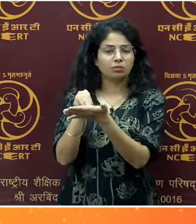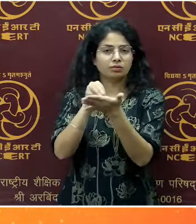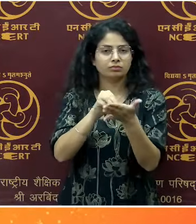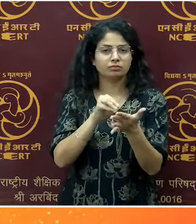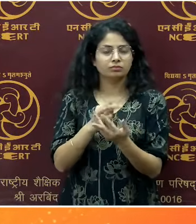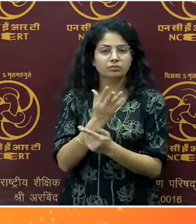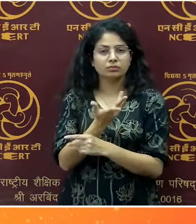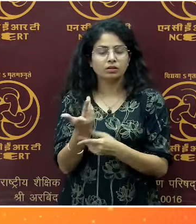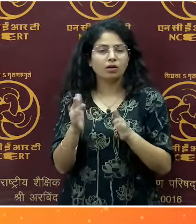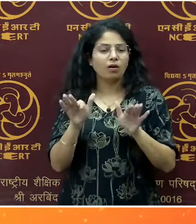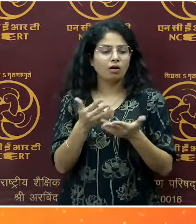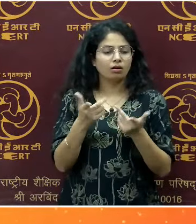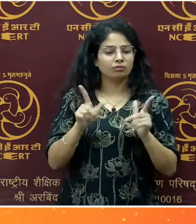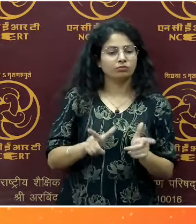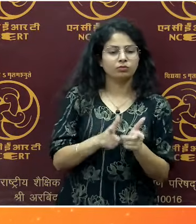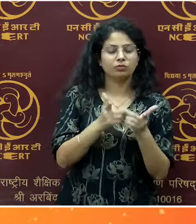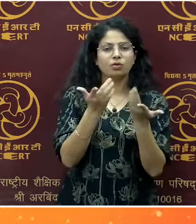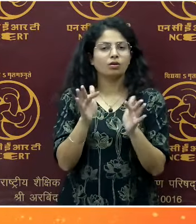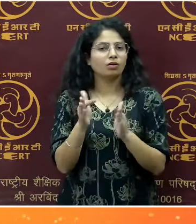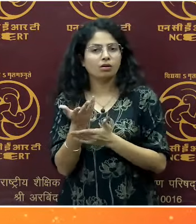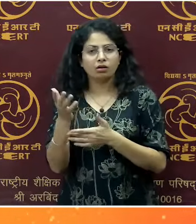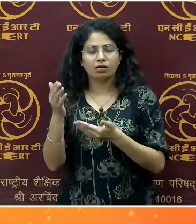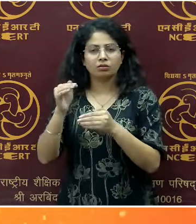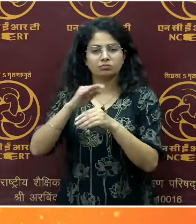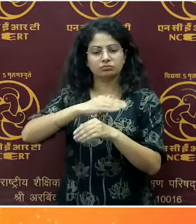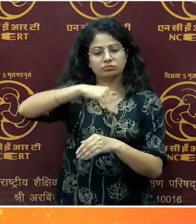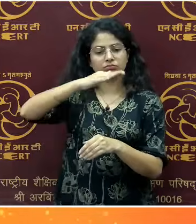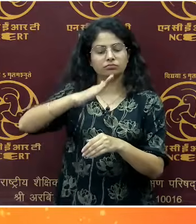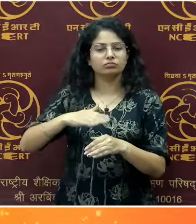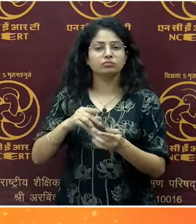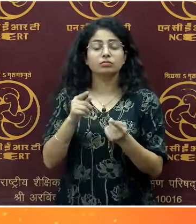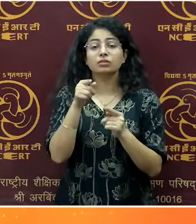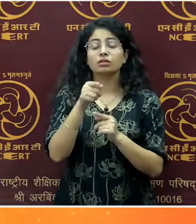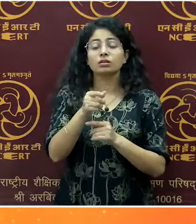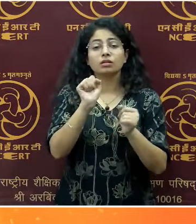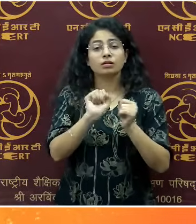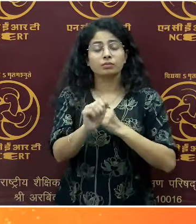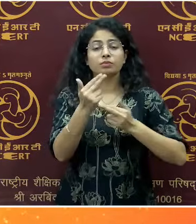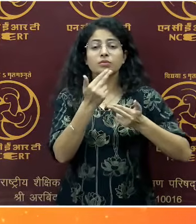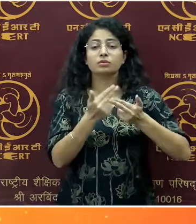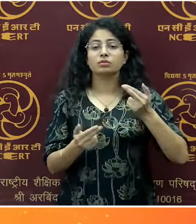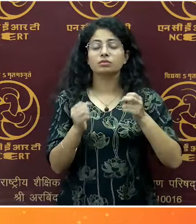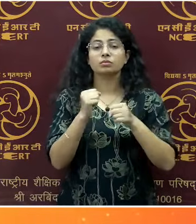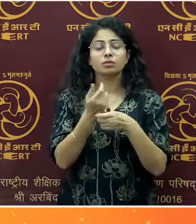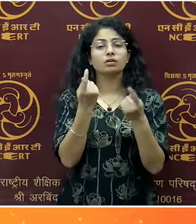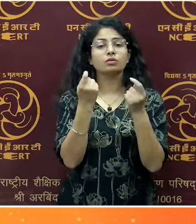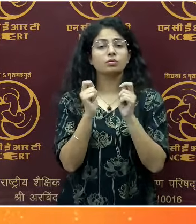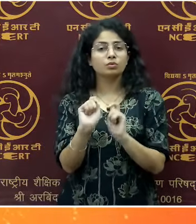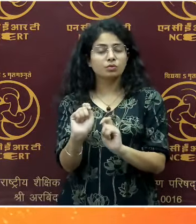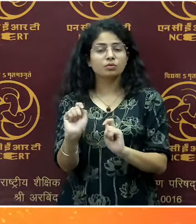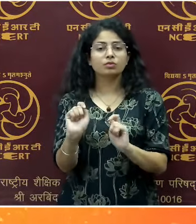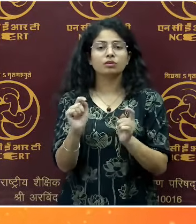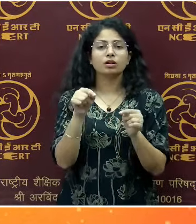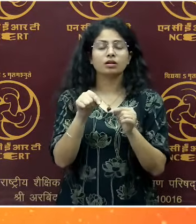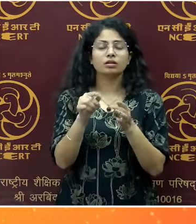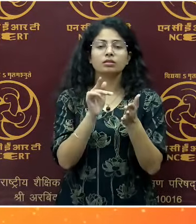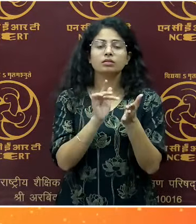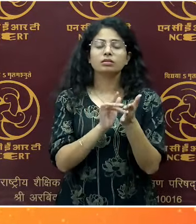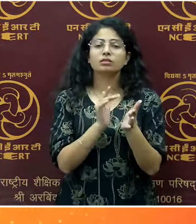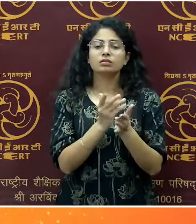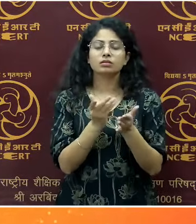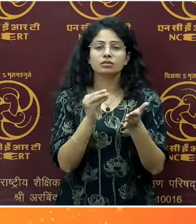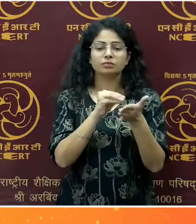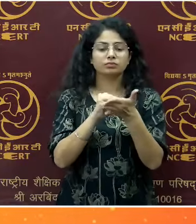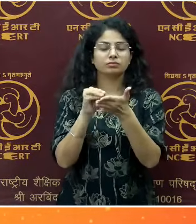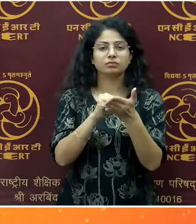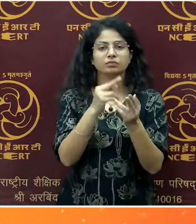in the forest or in some other area. So you just make your own story and try to place it there